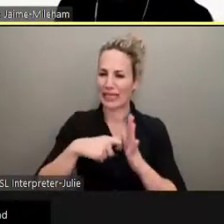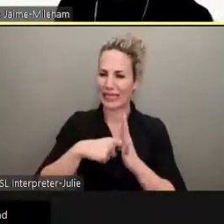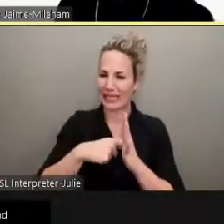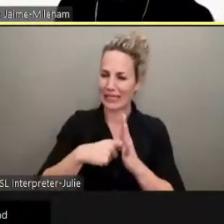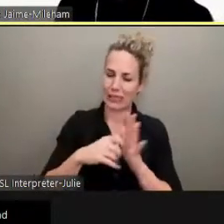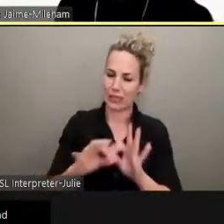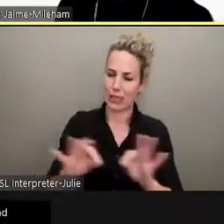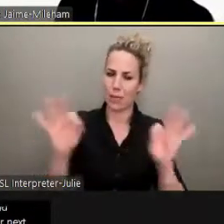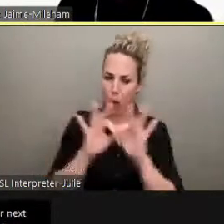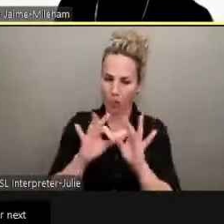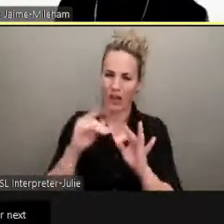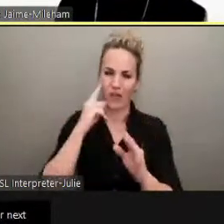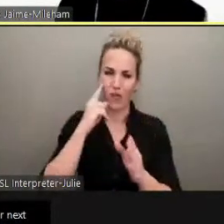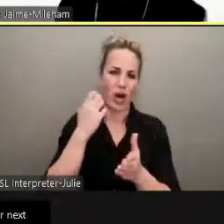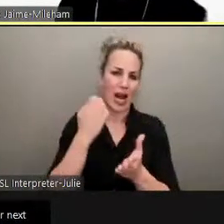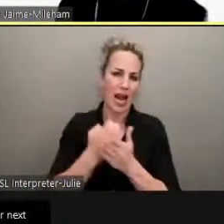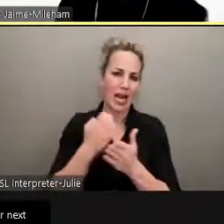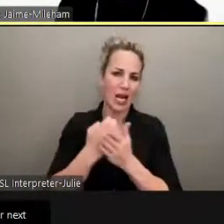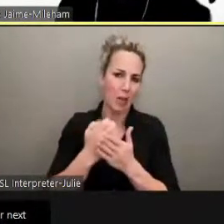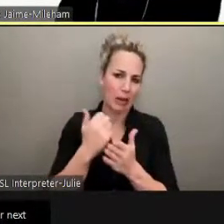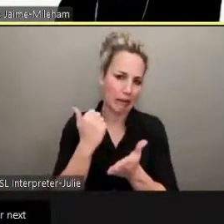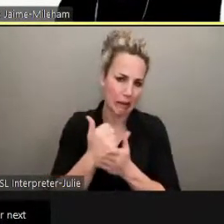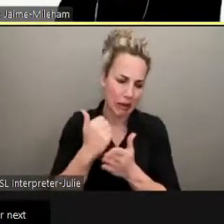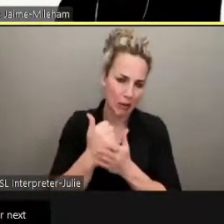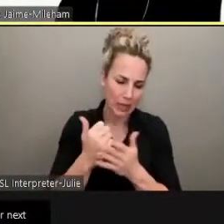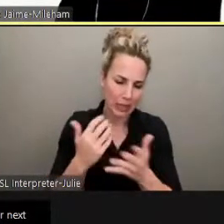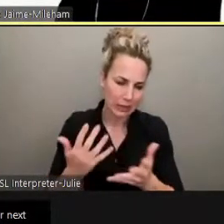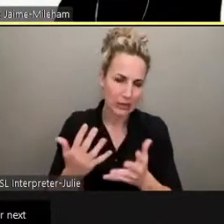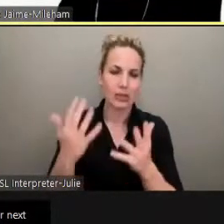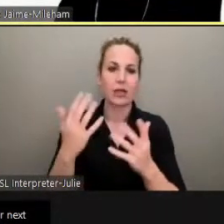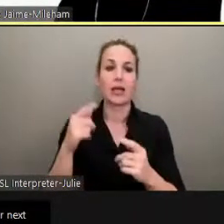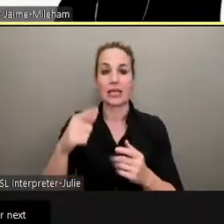development strategy. This year's budget includes